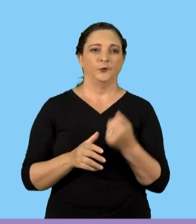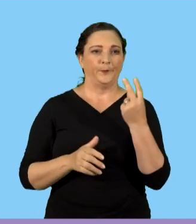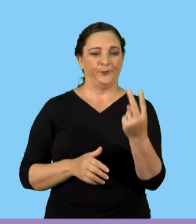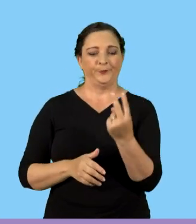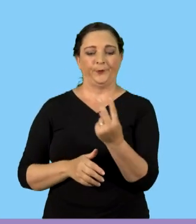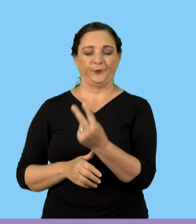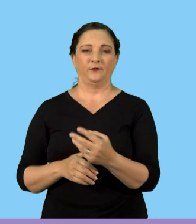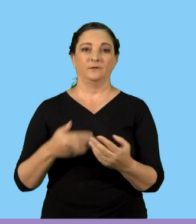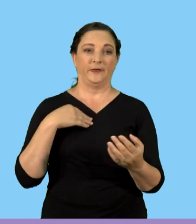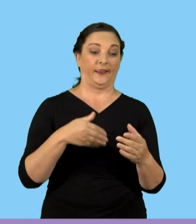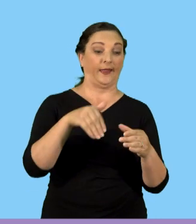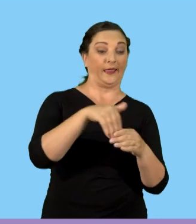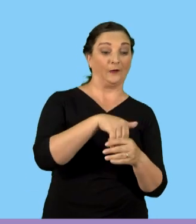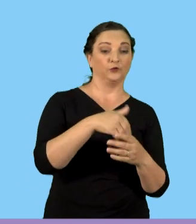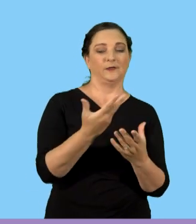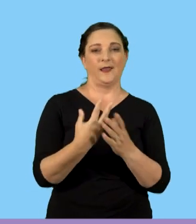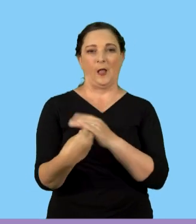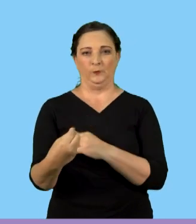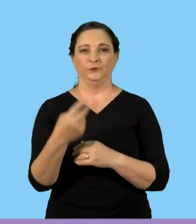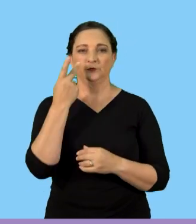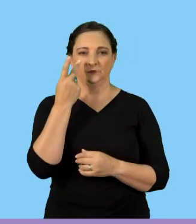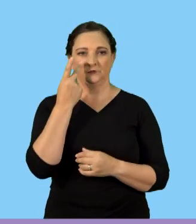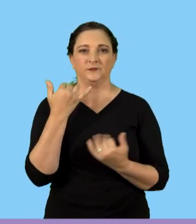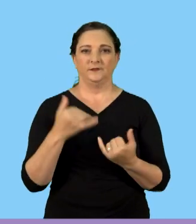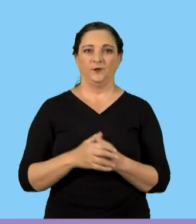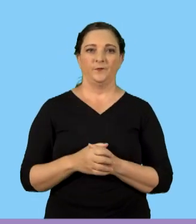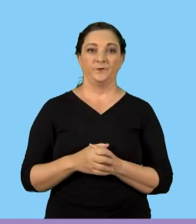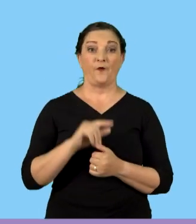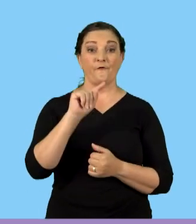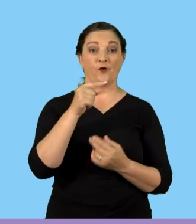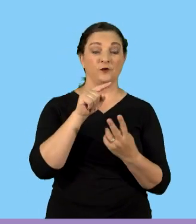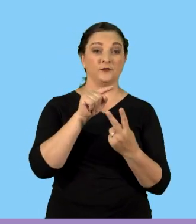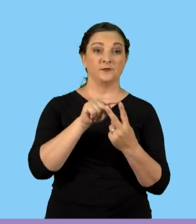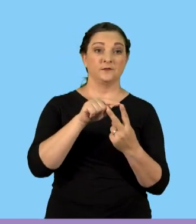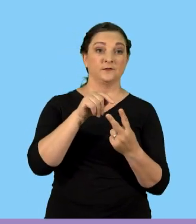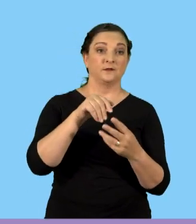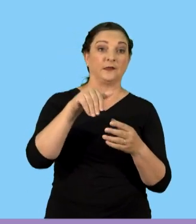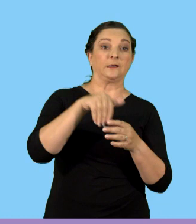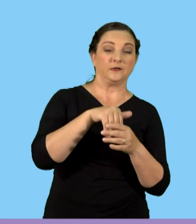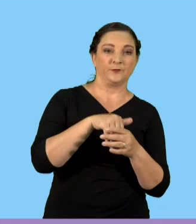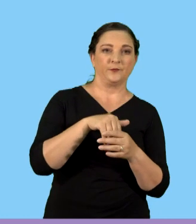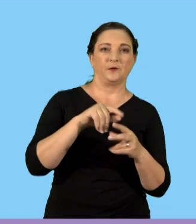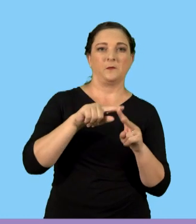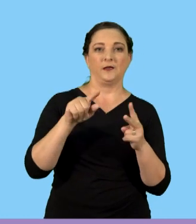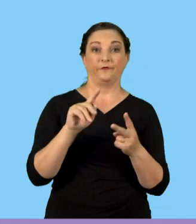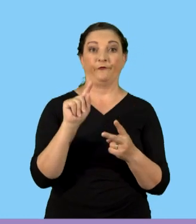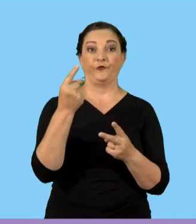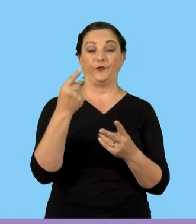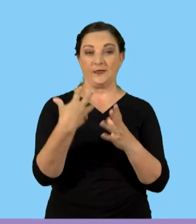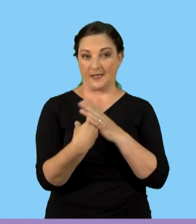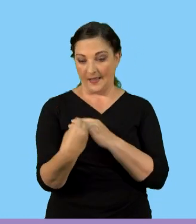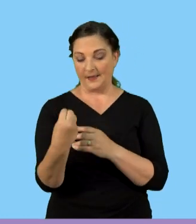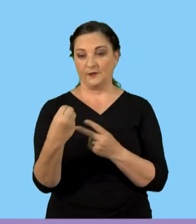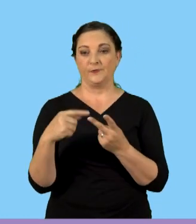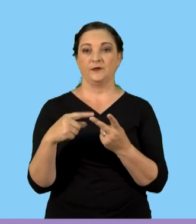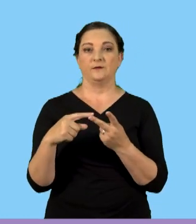ordered pairs, inputs and outputs. And initially I think I said there, that is the first input value, that 11 is actually the first output